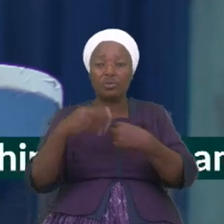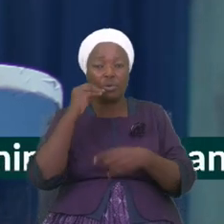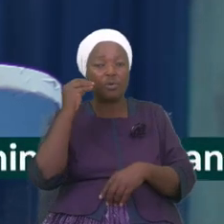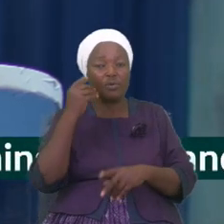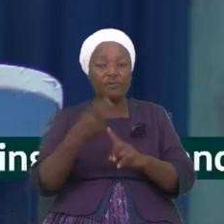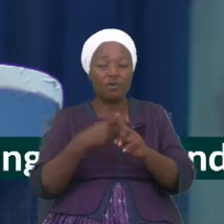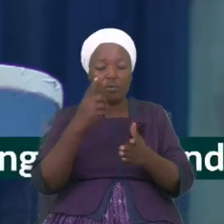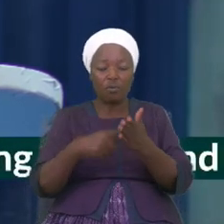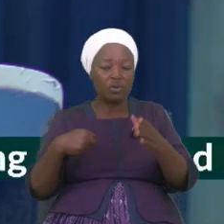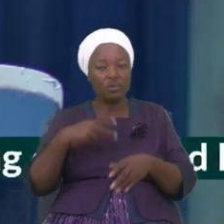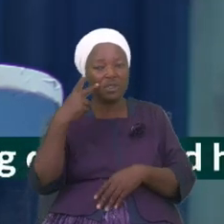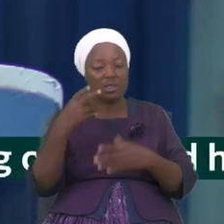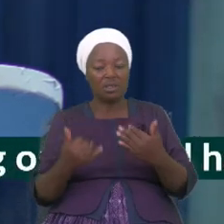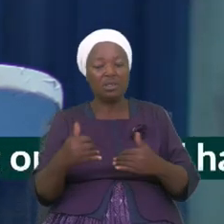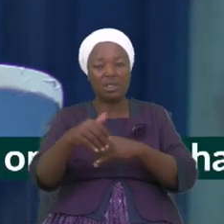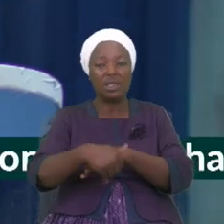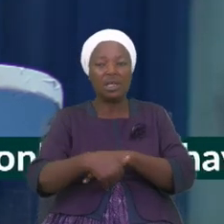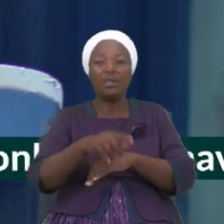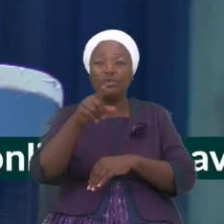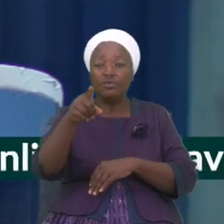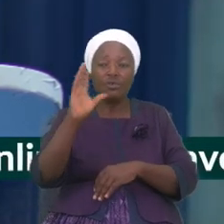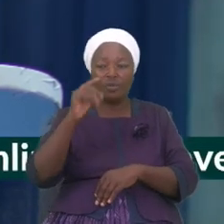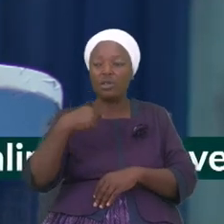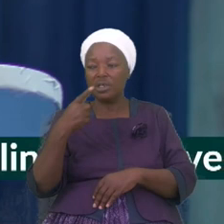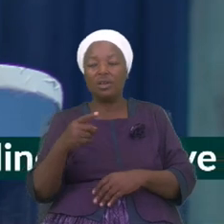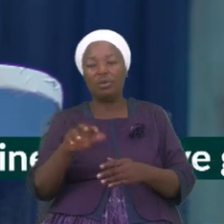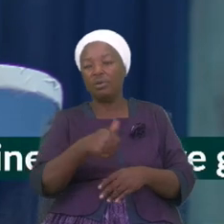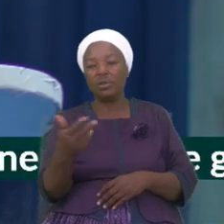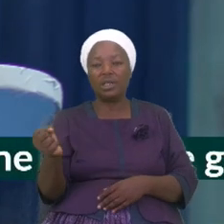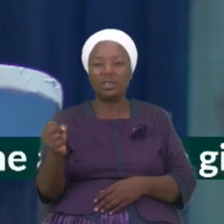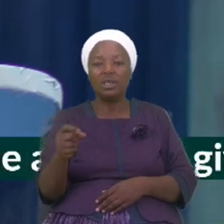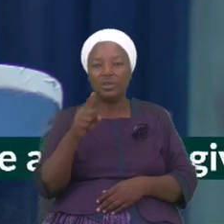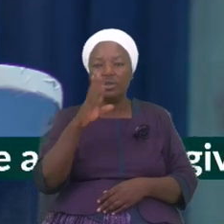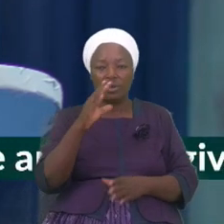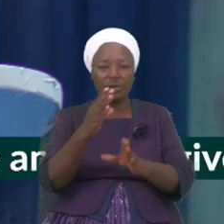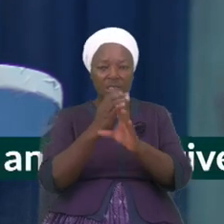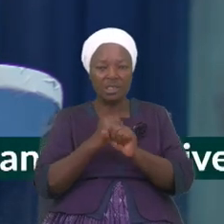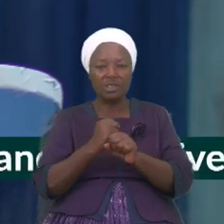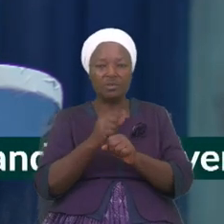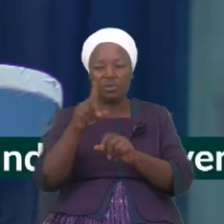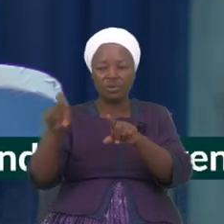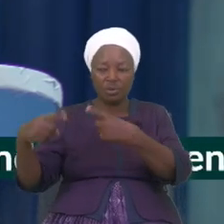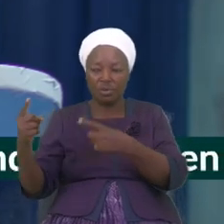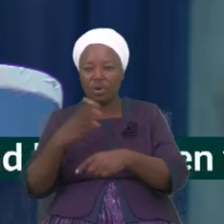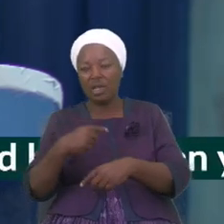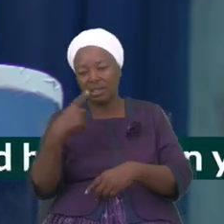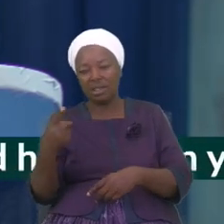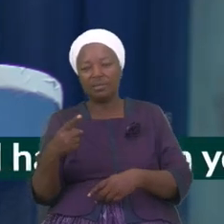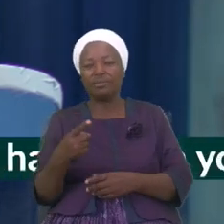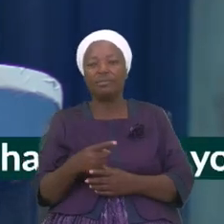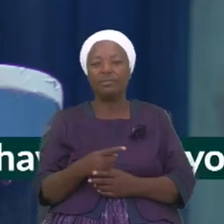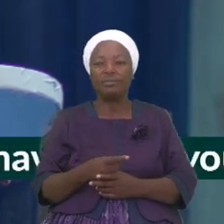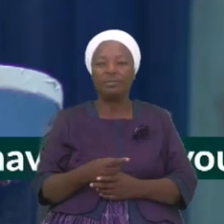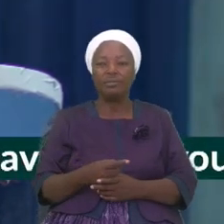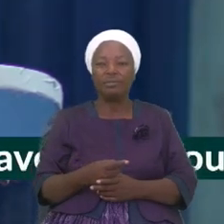tonight, you will tell others. You receive, you will go and tell.